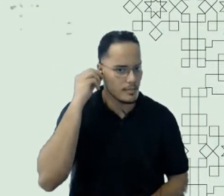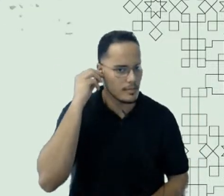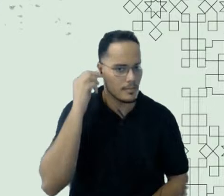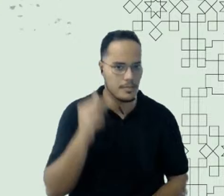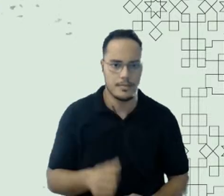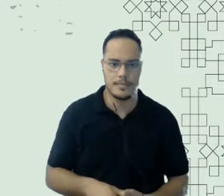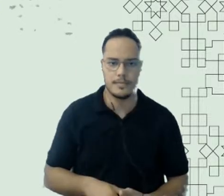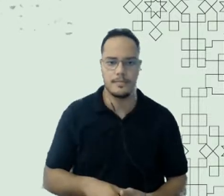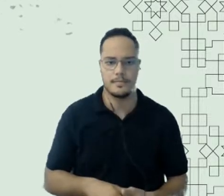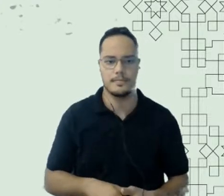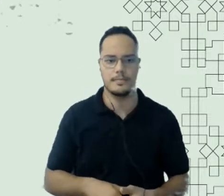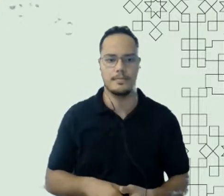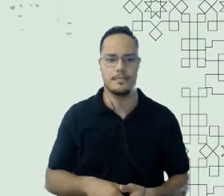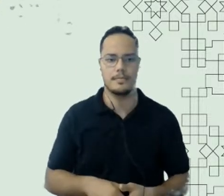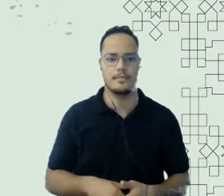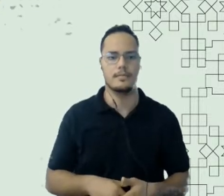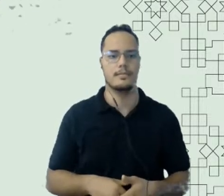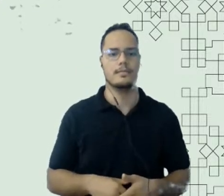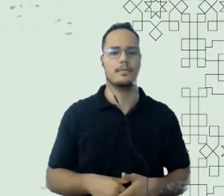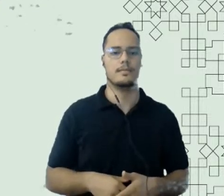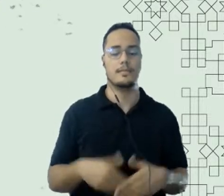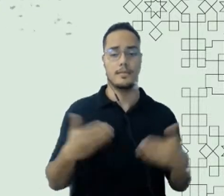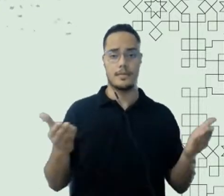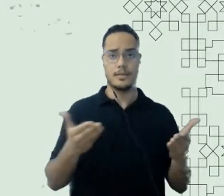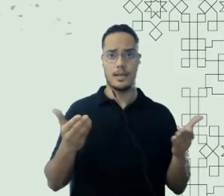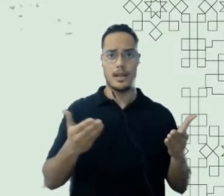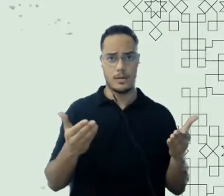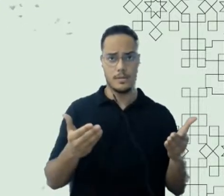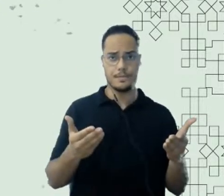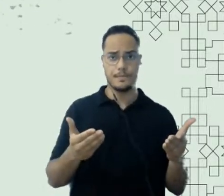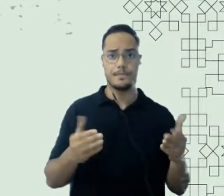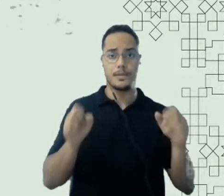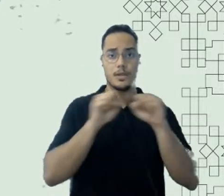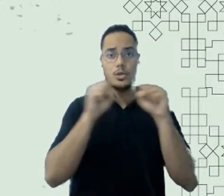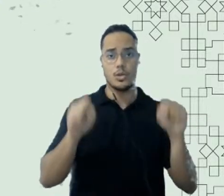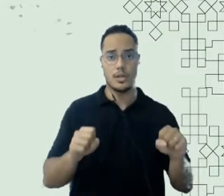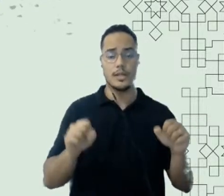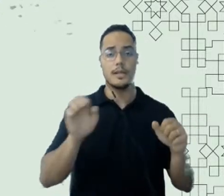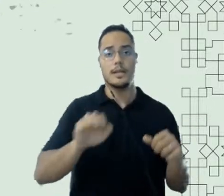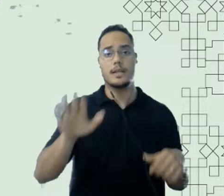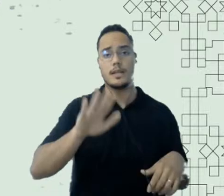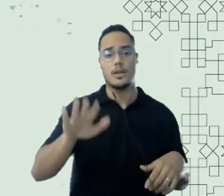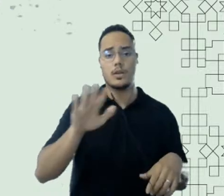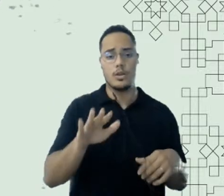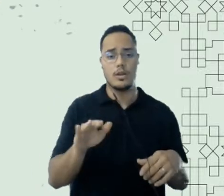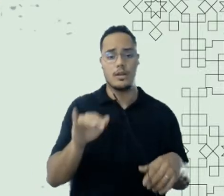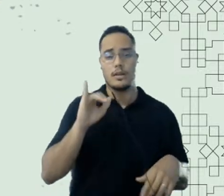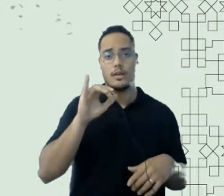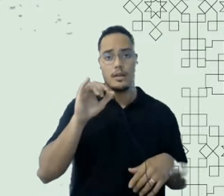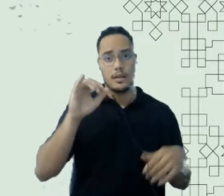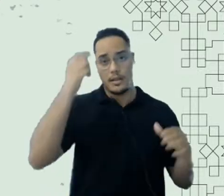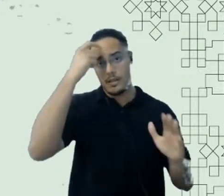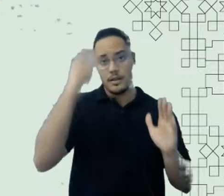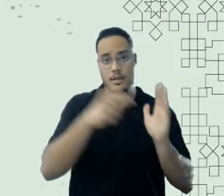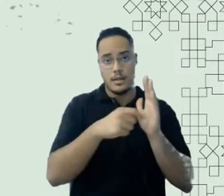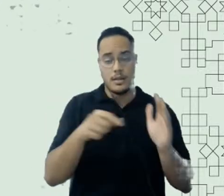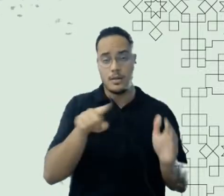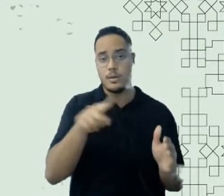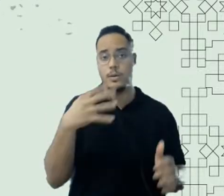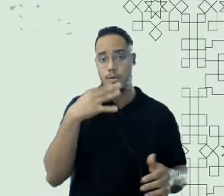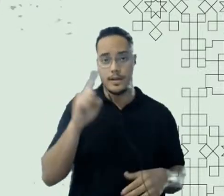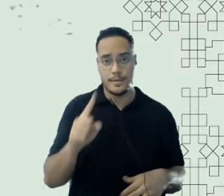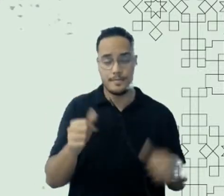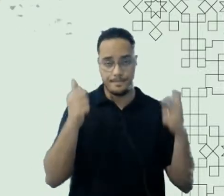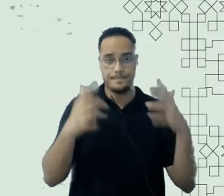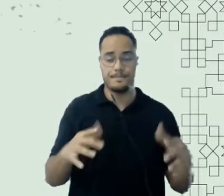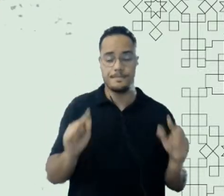for that, for the people who don't know. So it's true that you have this exception for text and data mining in the